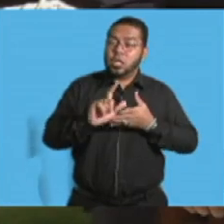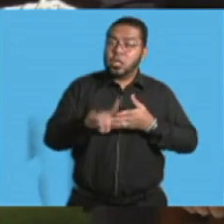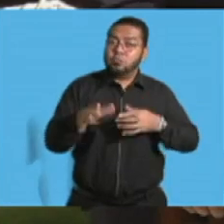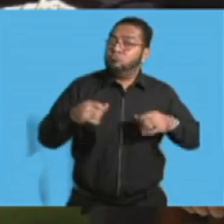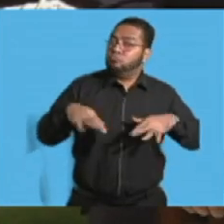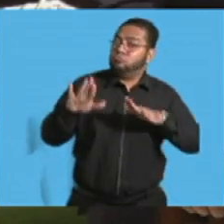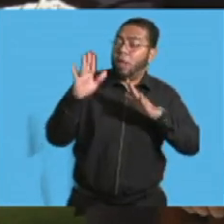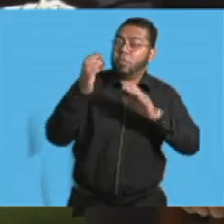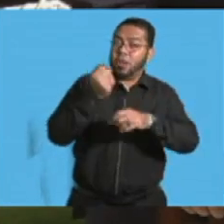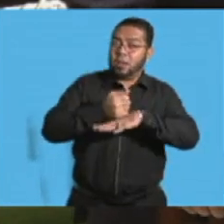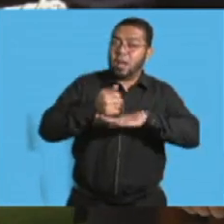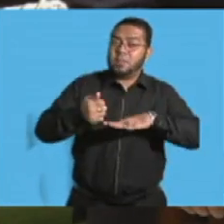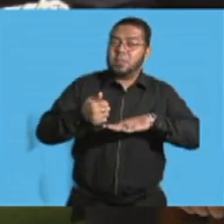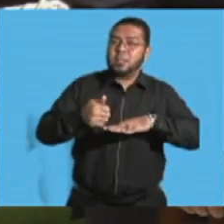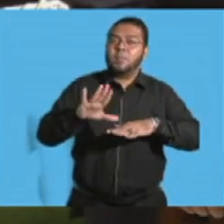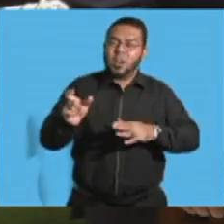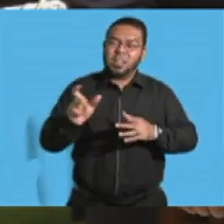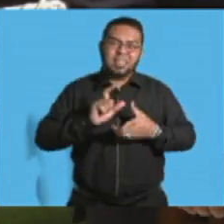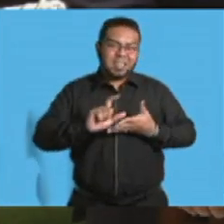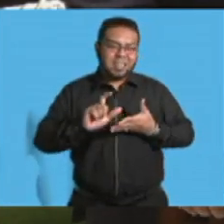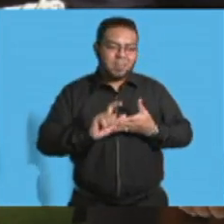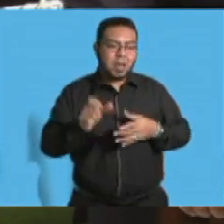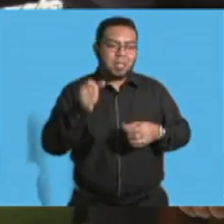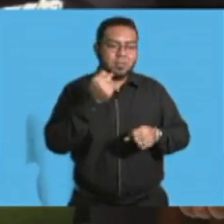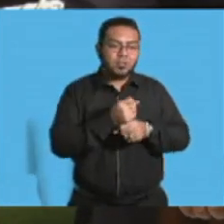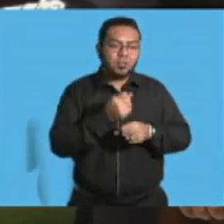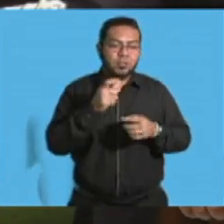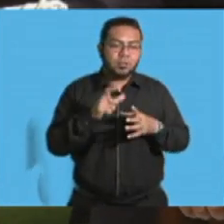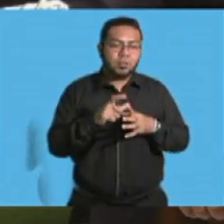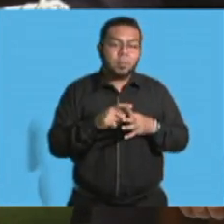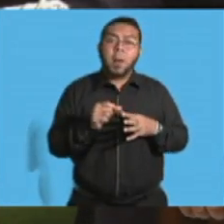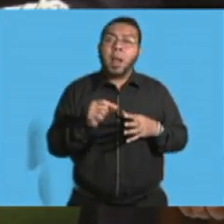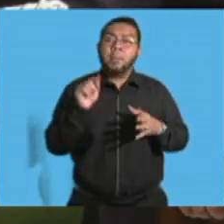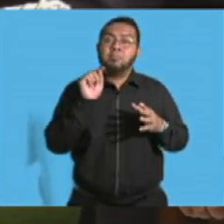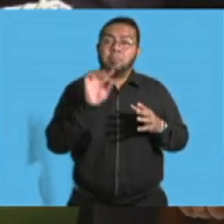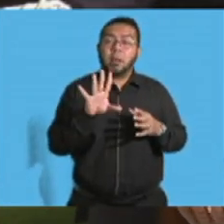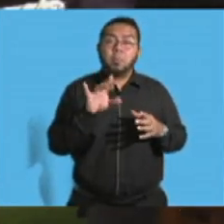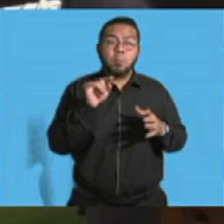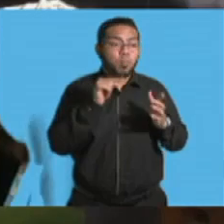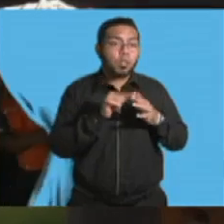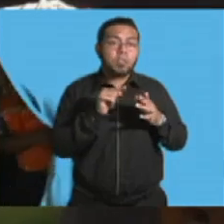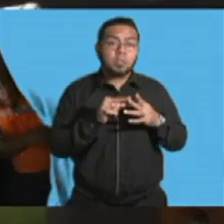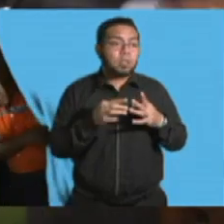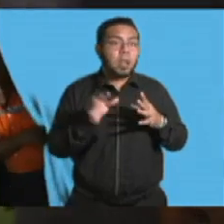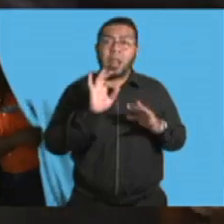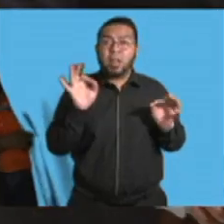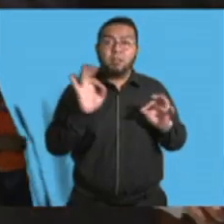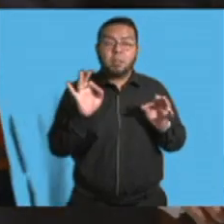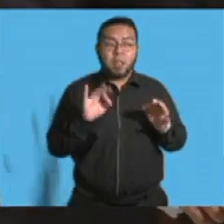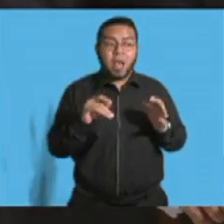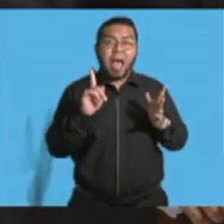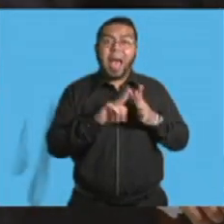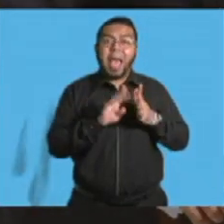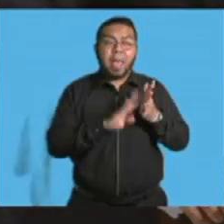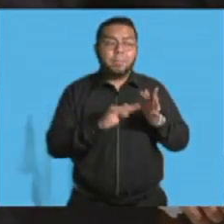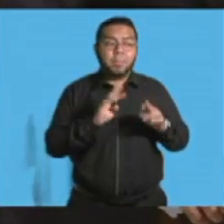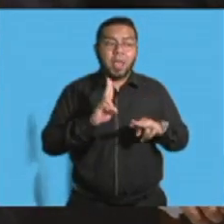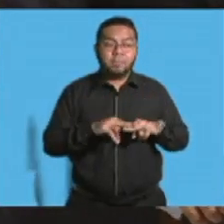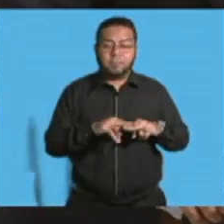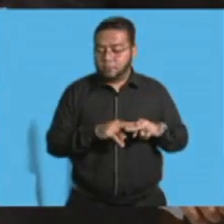for reducing its debt to GDP ratio by 10 percentage points in the last 6 years. None of them quoted IMF on that basis.